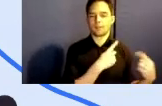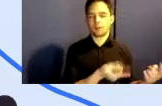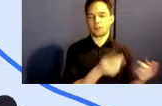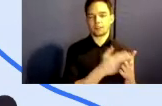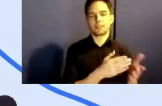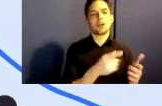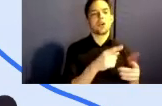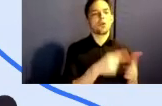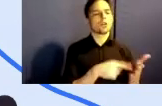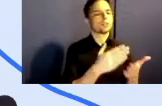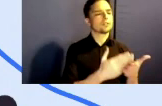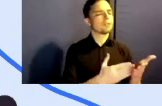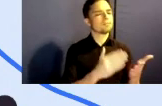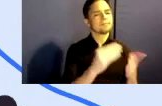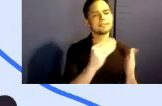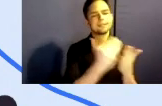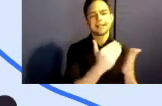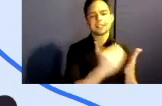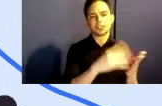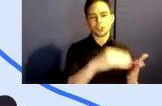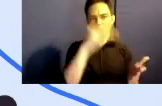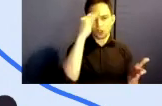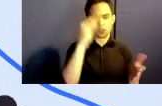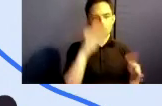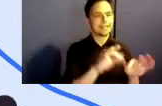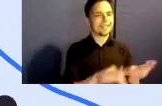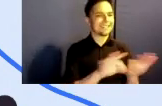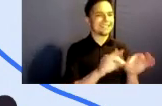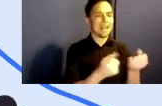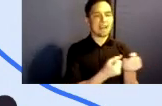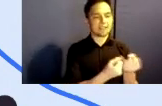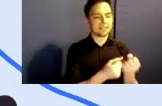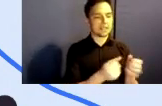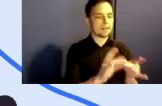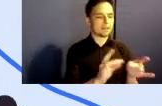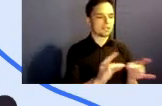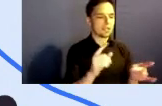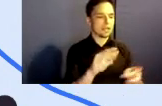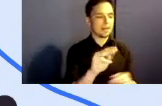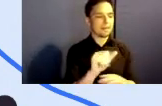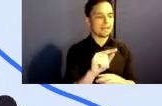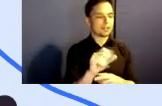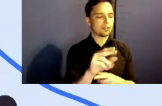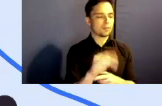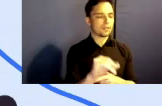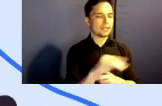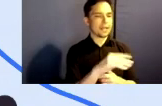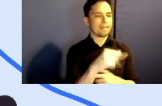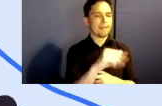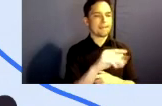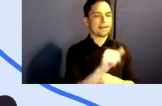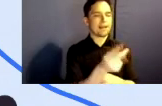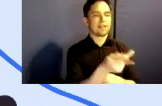are the lessons learned and key advocacy messages. I believe Masumi and Pamela have spoken